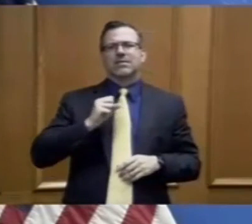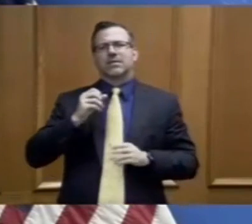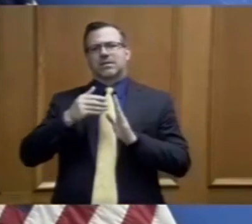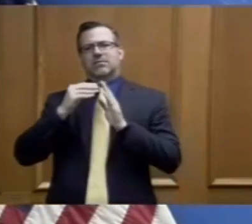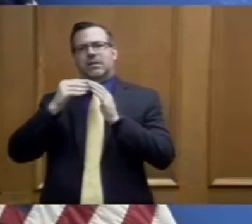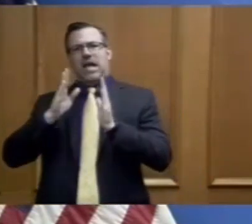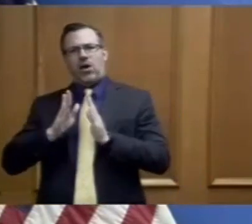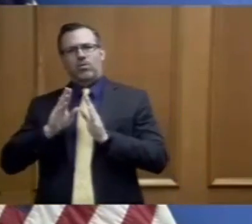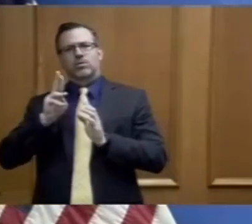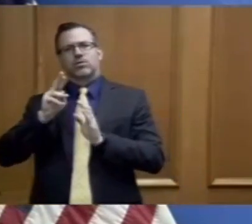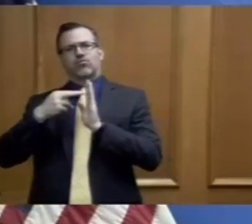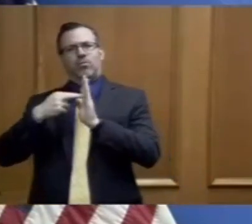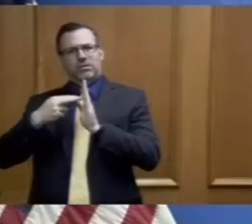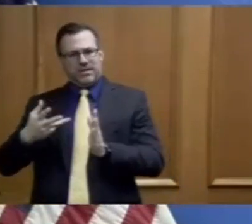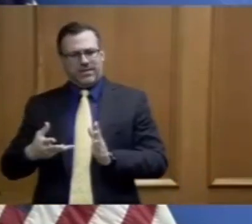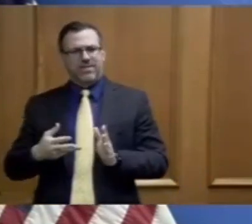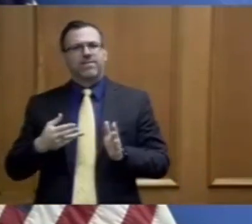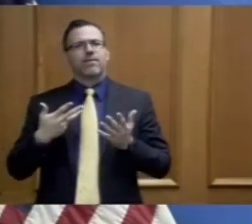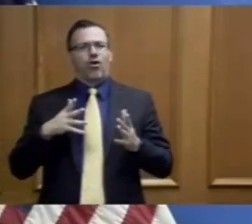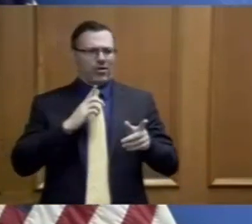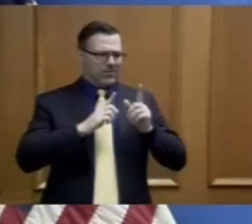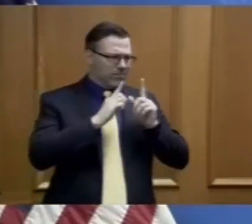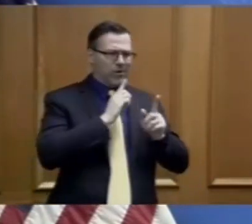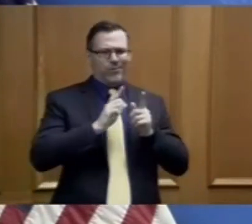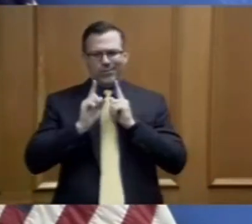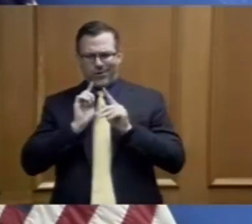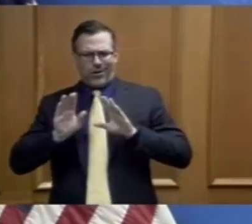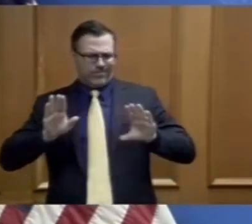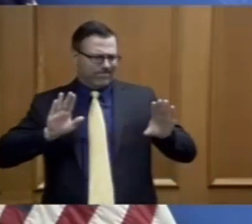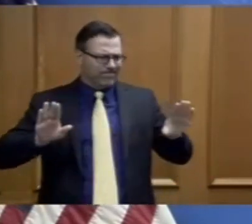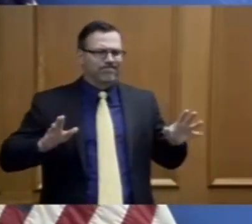what those projections might look like and what those decisions will be.